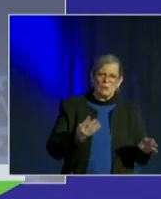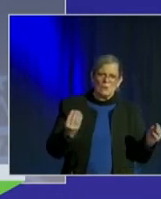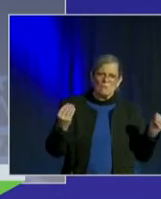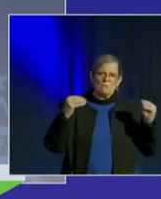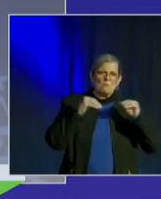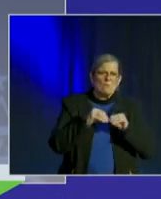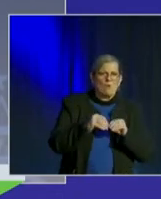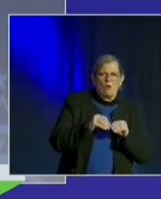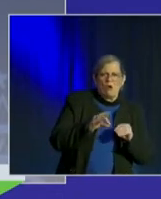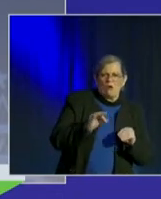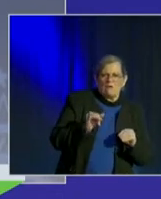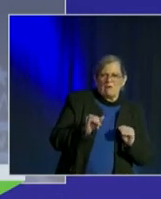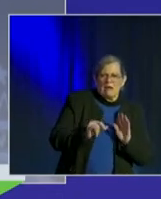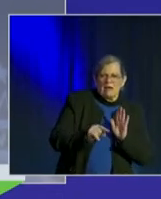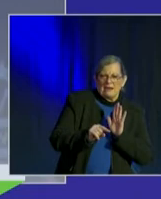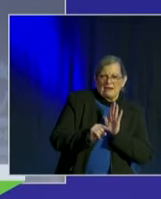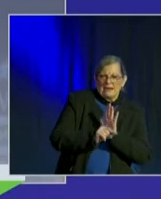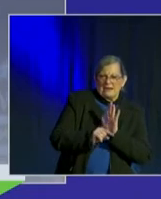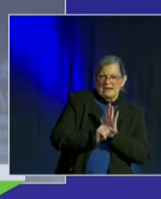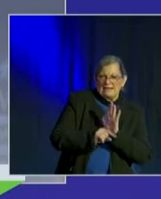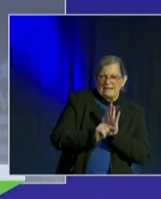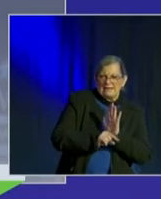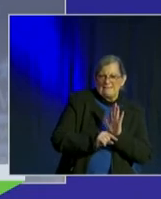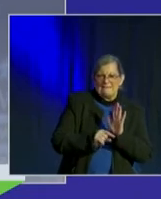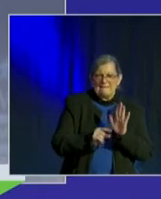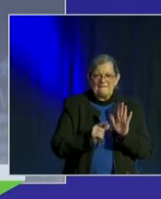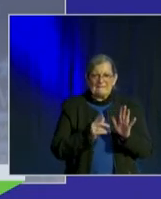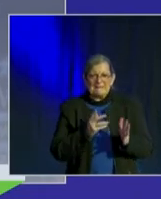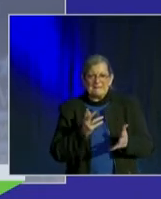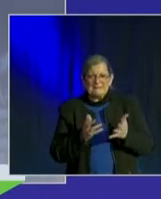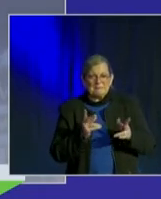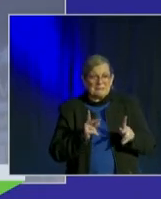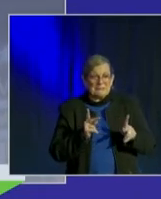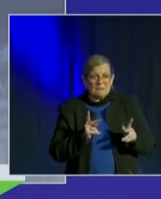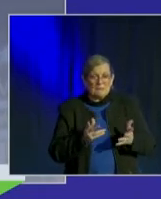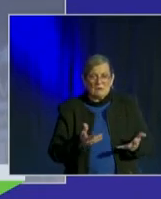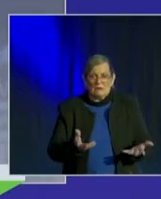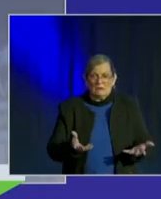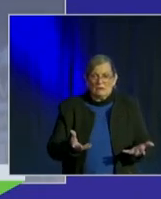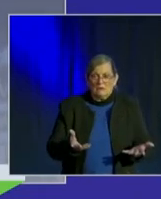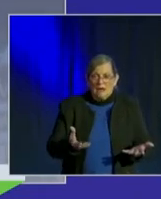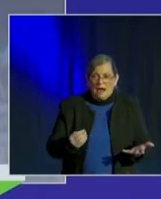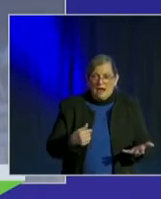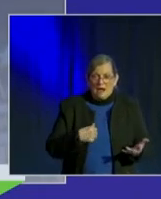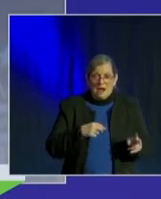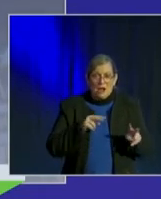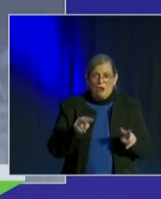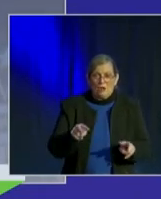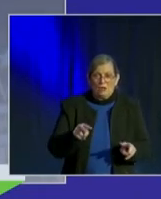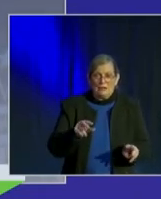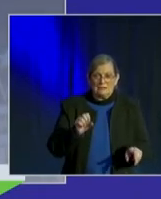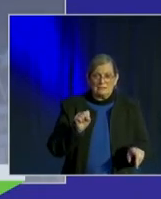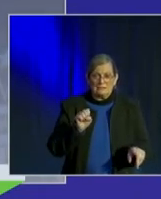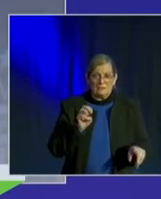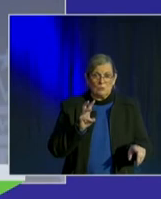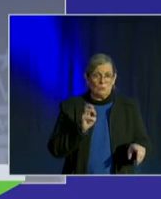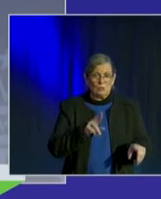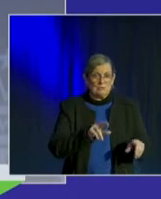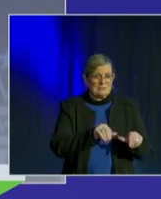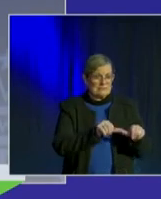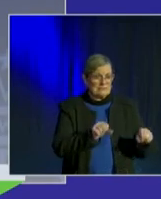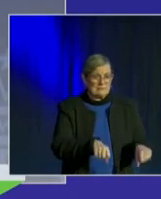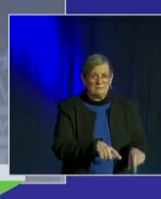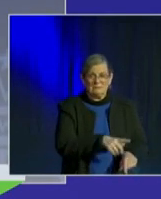drastic due to climate change, and our sewer system is not keeping up, and our drainage is not keeping up with the